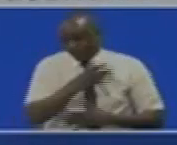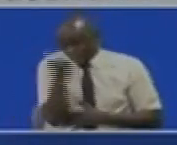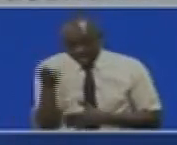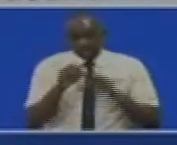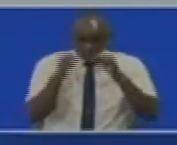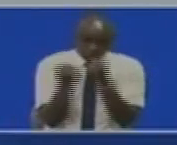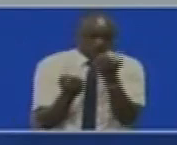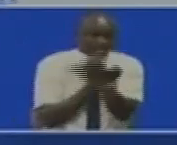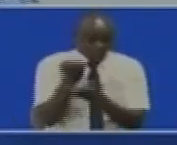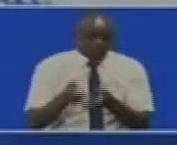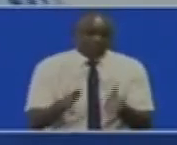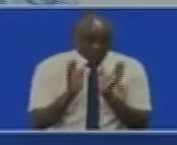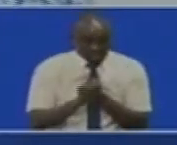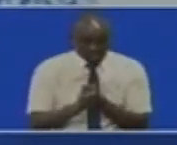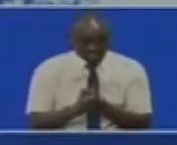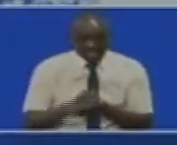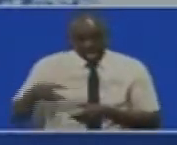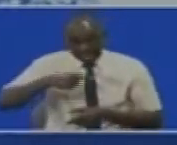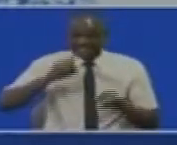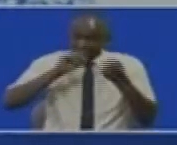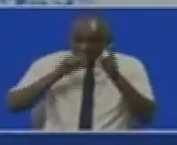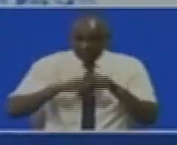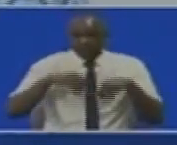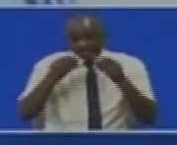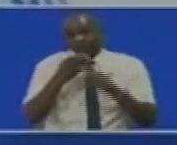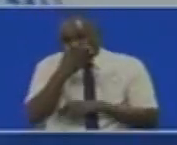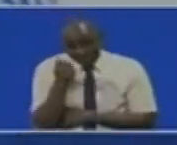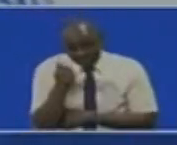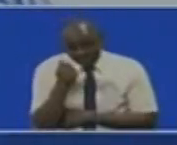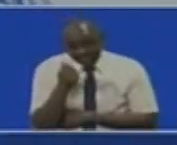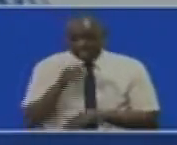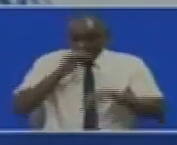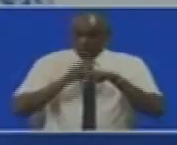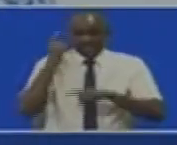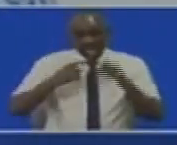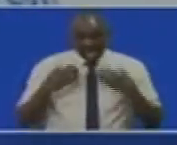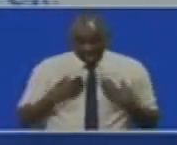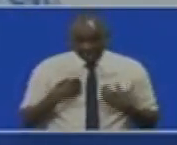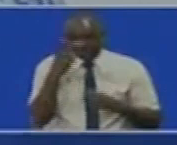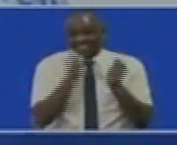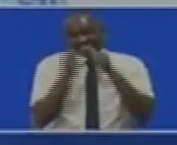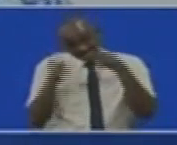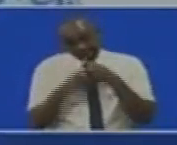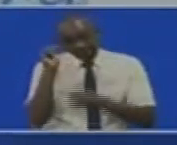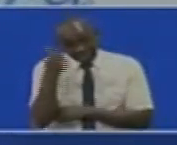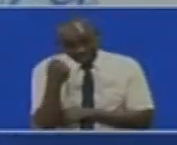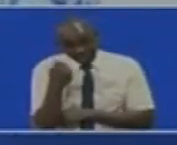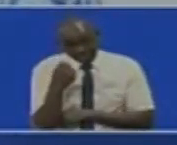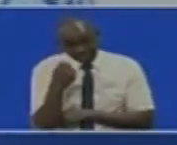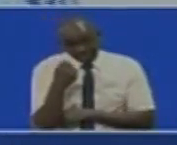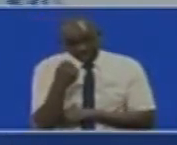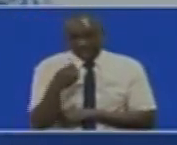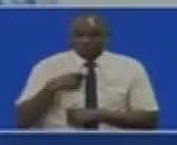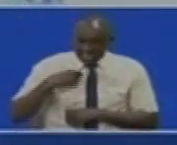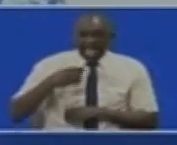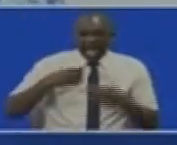and economically. I promise you that we are going to give you the best of the Asbi. It has been a good year, 2016, for Kenya. We've had